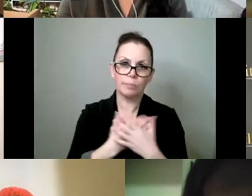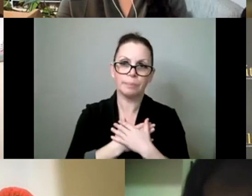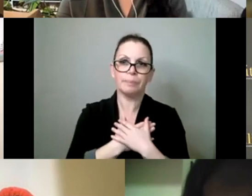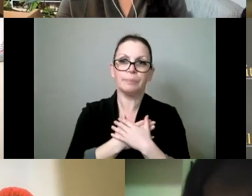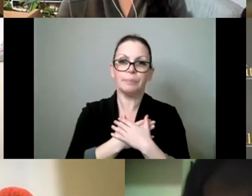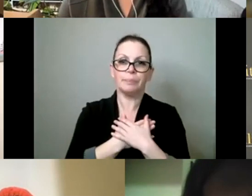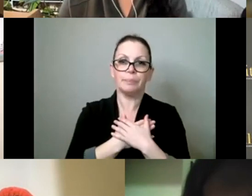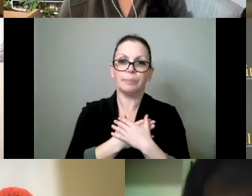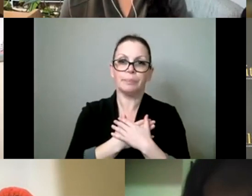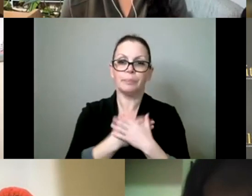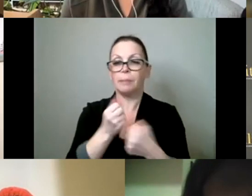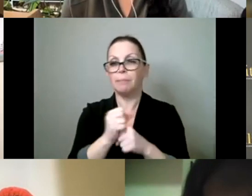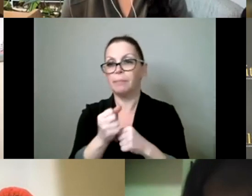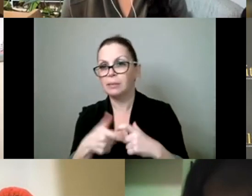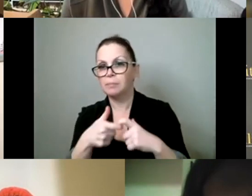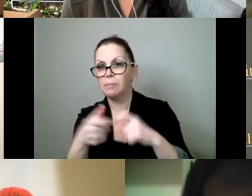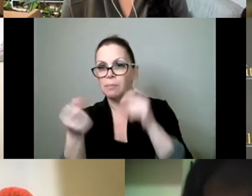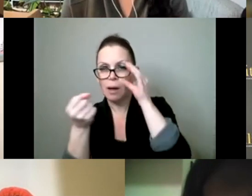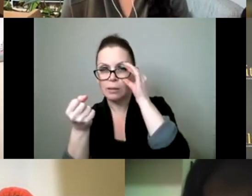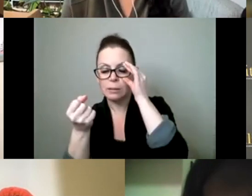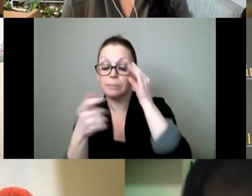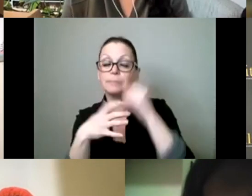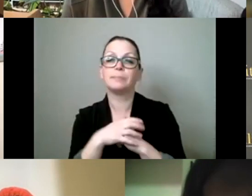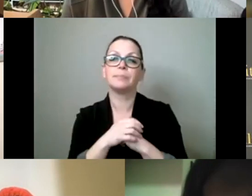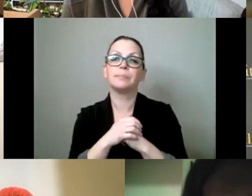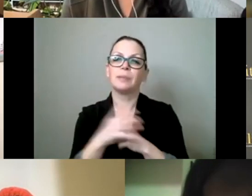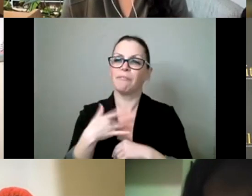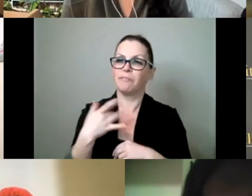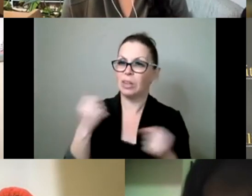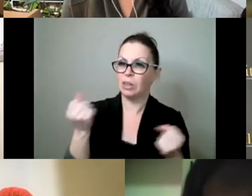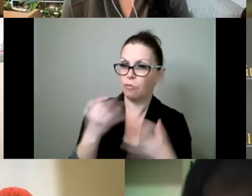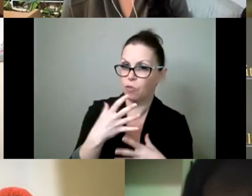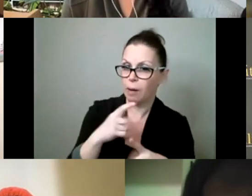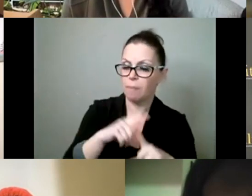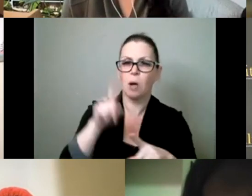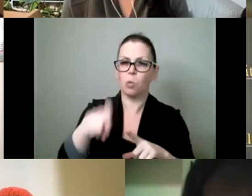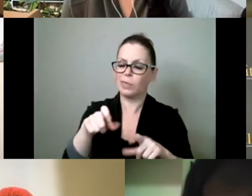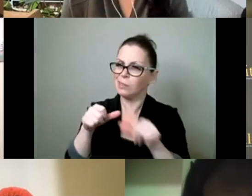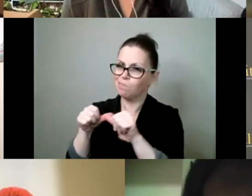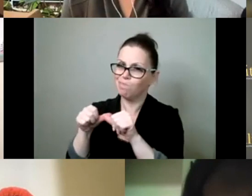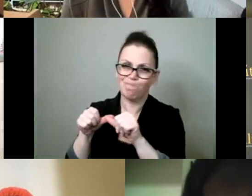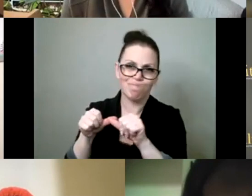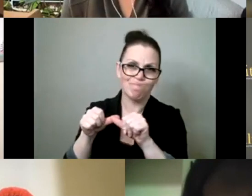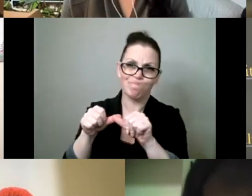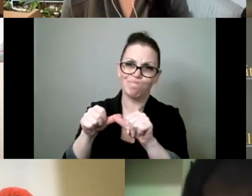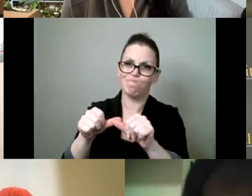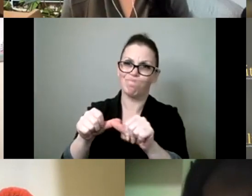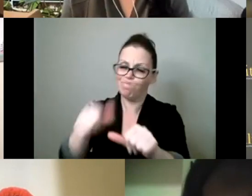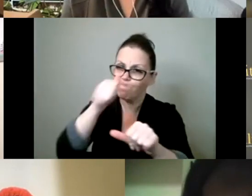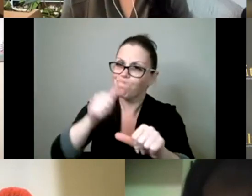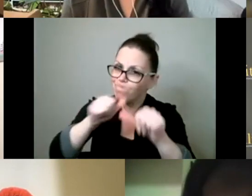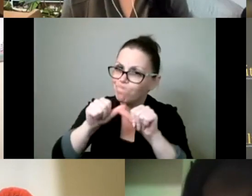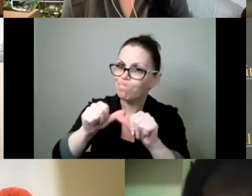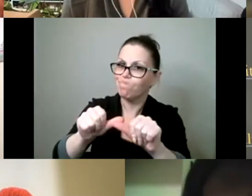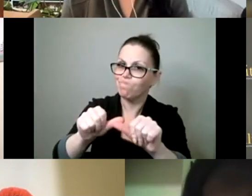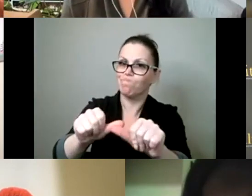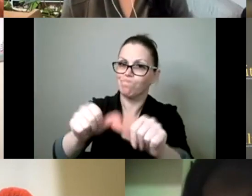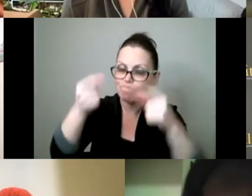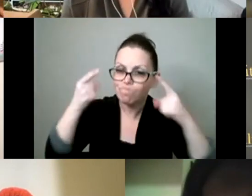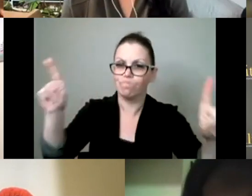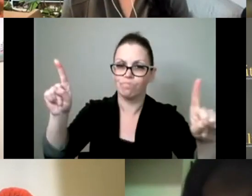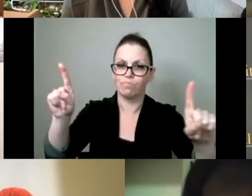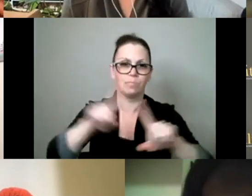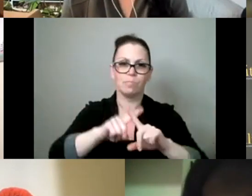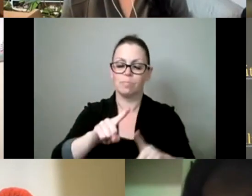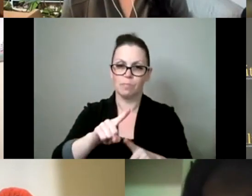makes me pause, makes me a little bit afraid, but then it's also, then we just have to continue pushing those doors open. But exactly. It did make me